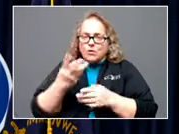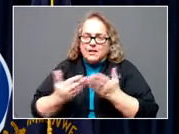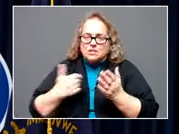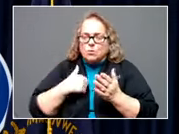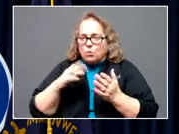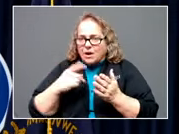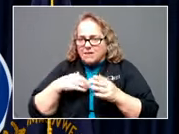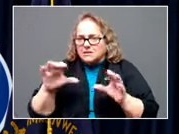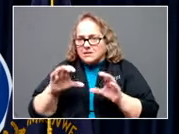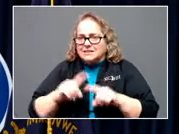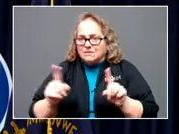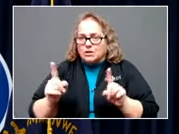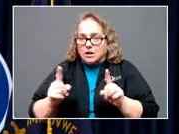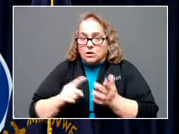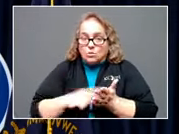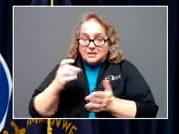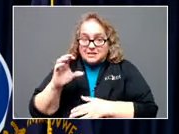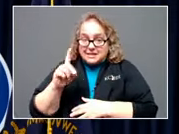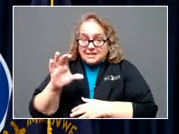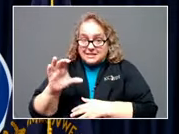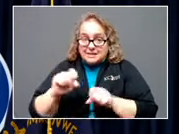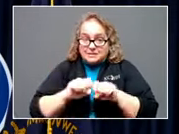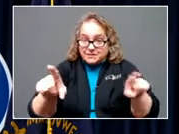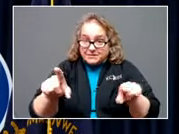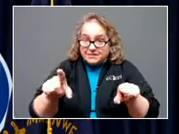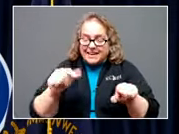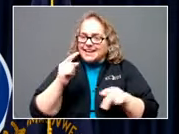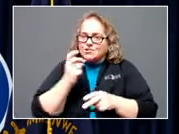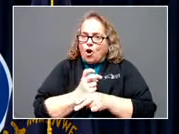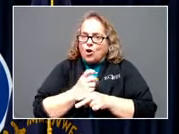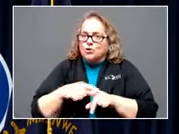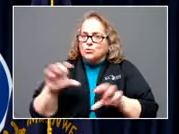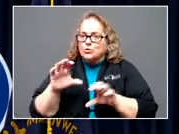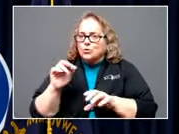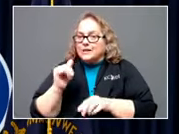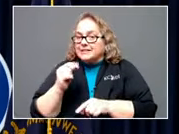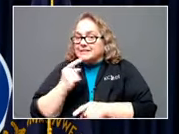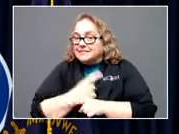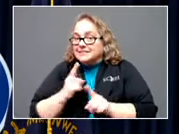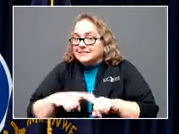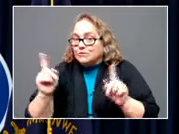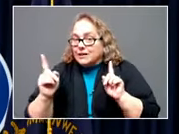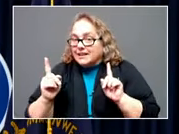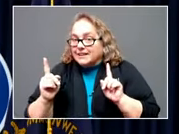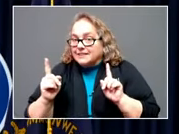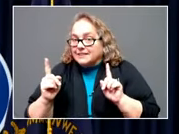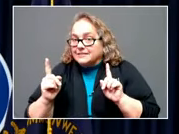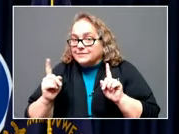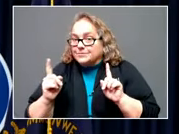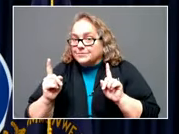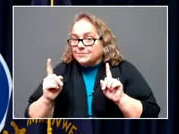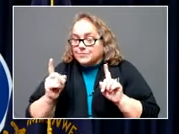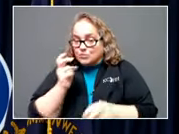Once the CDC puts it out, it's hard to do it differently. And again, that might be analyzed as